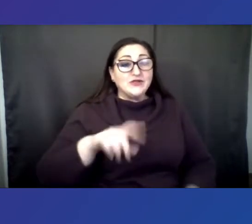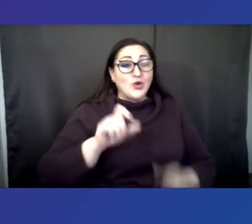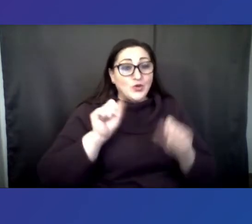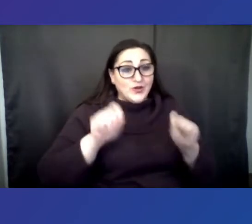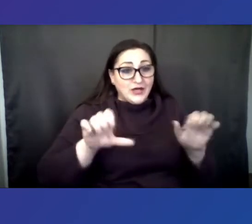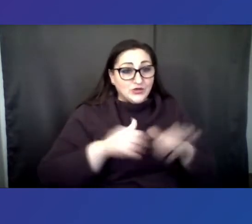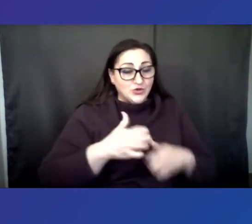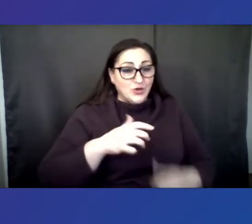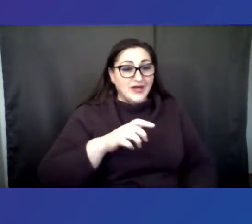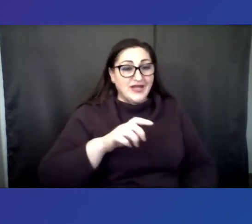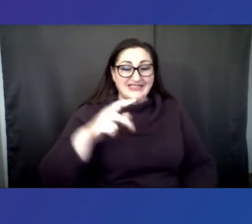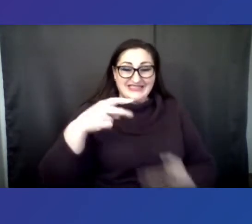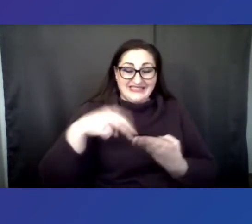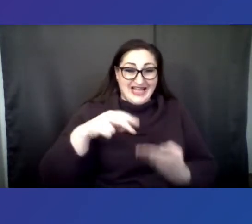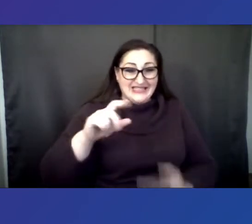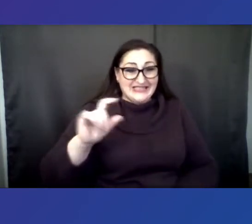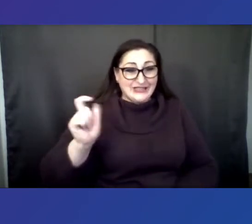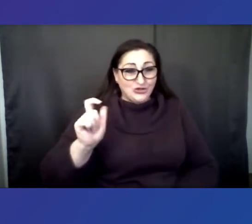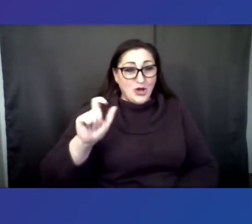@dance.nyc, and Facebook